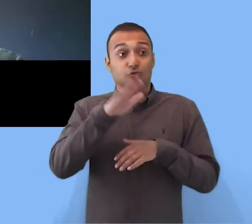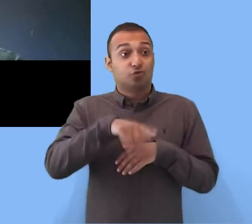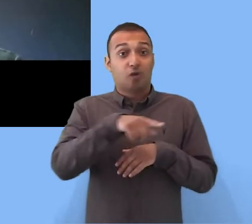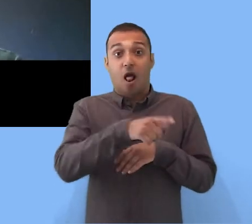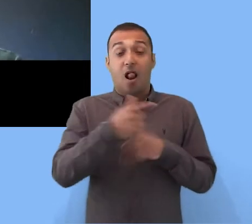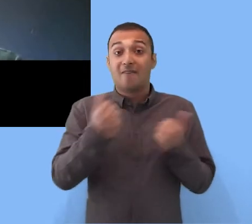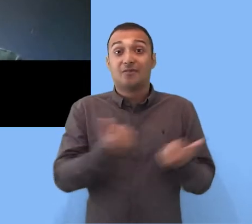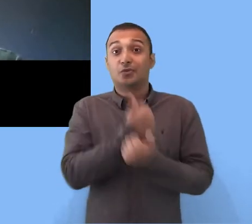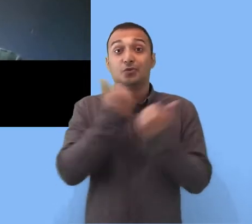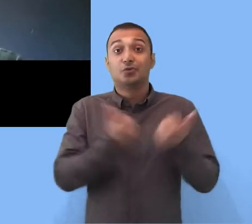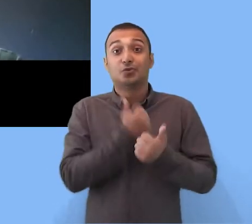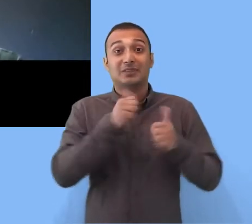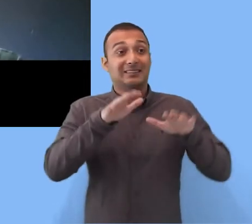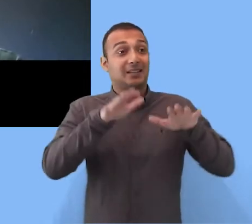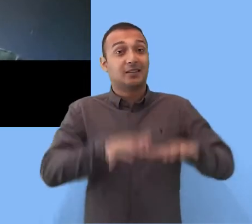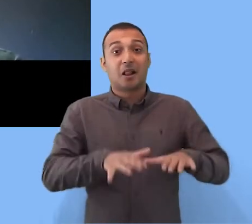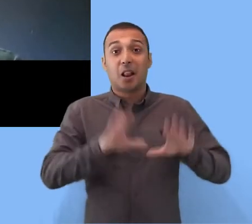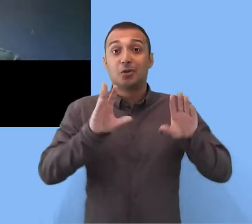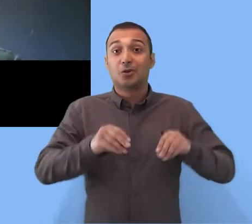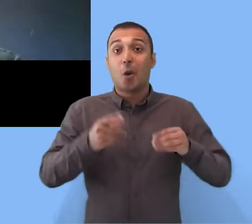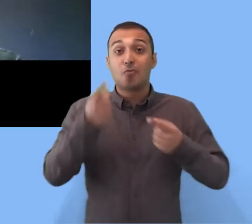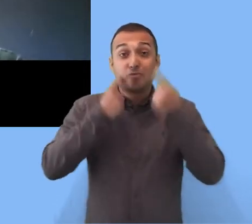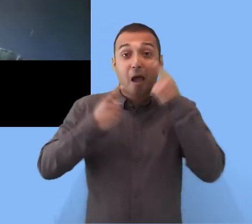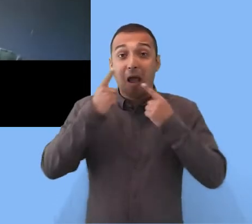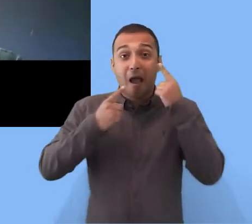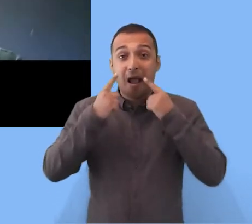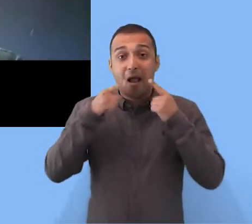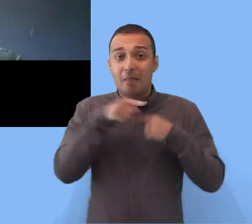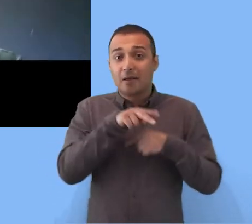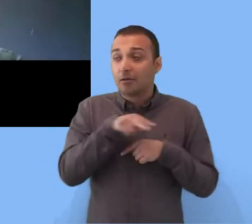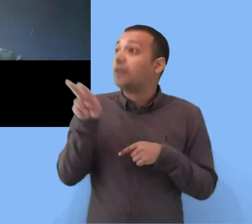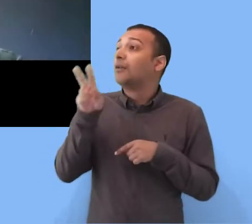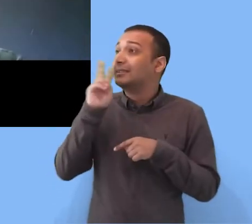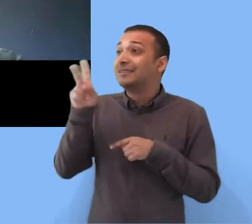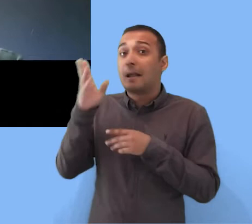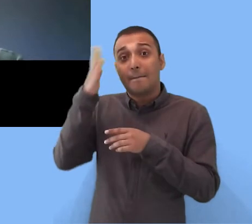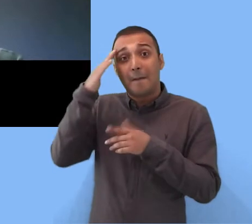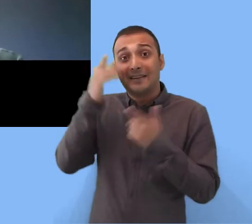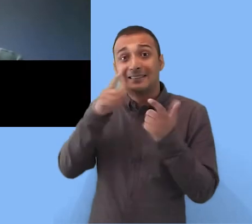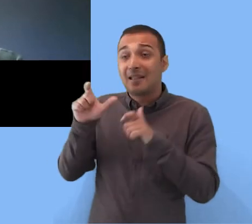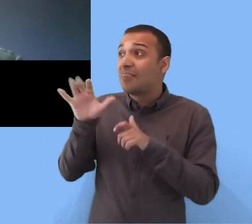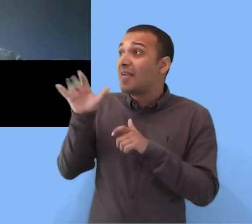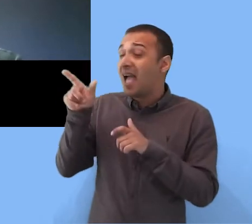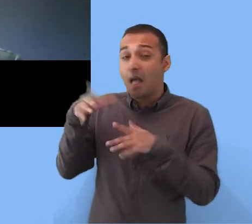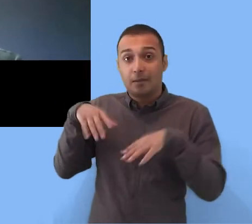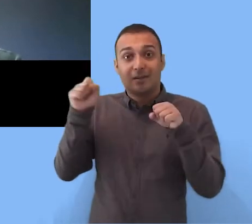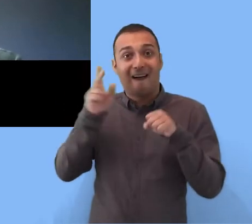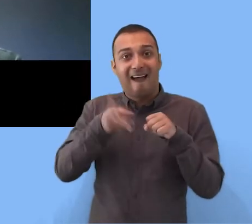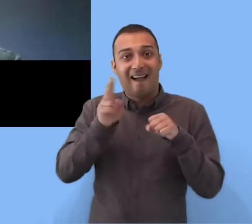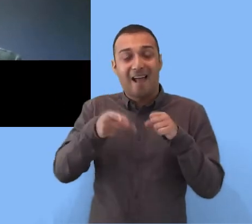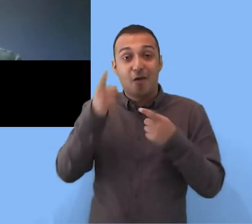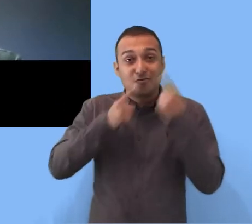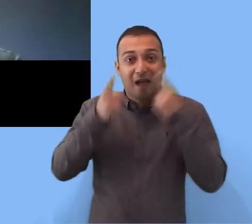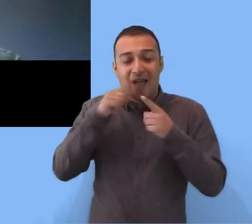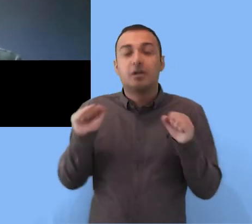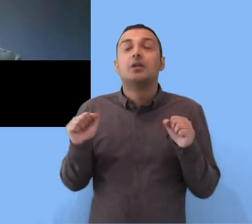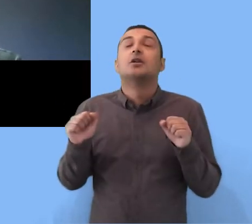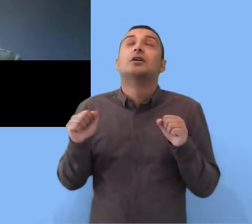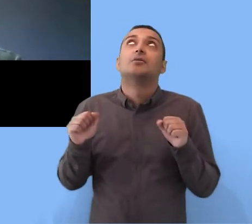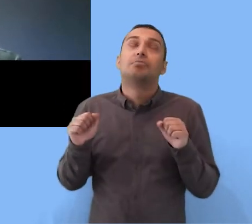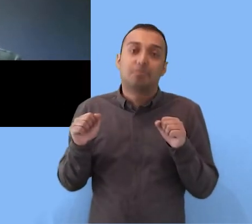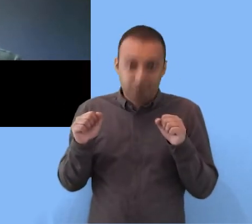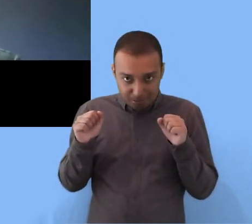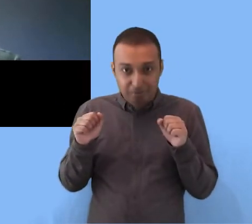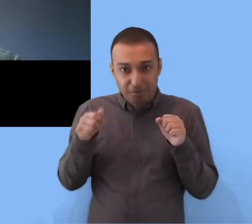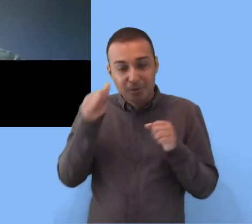child stopped crying. Then they've turned around, looked at the door. Mummy's still there. Ah! They start crying. It's like, oh, man. So it's